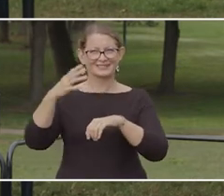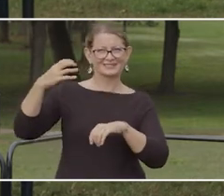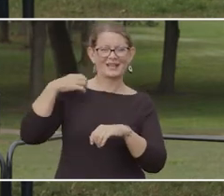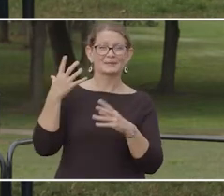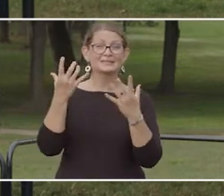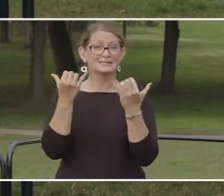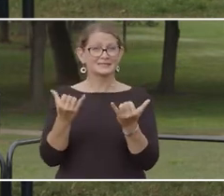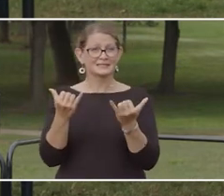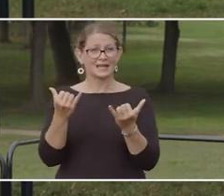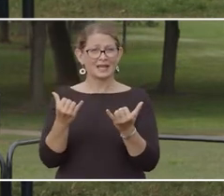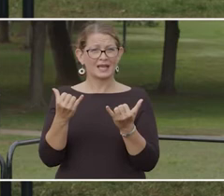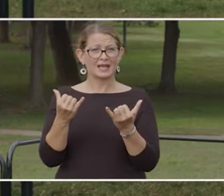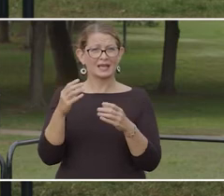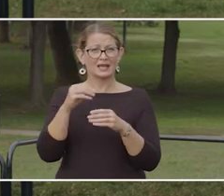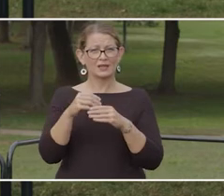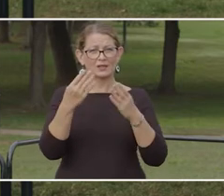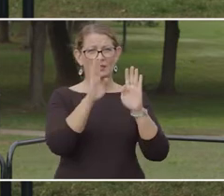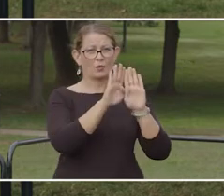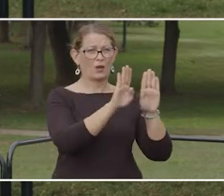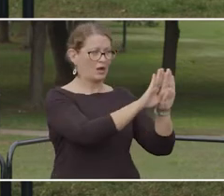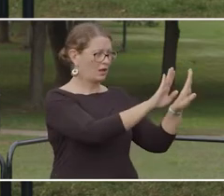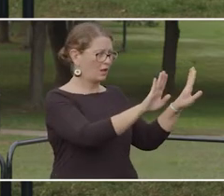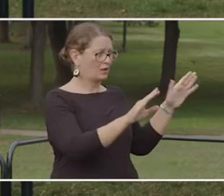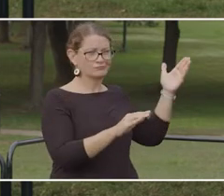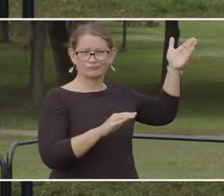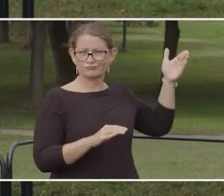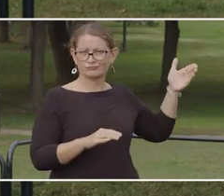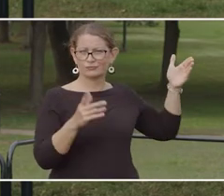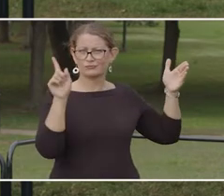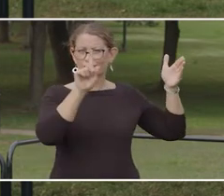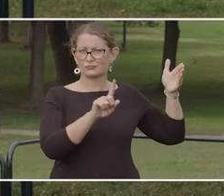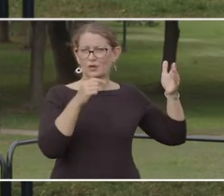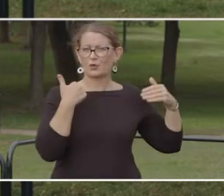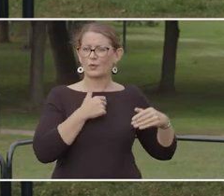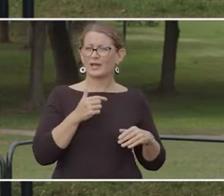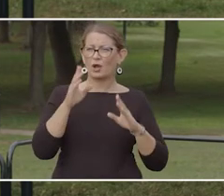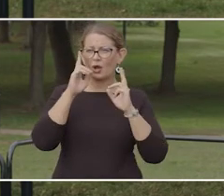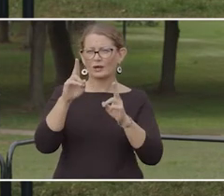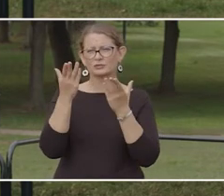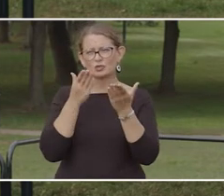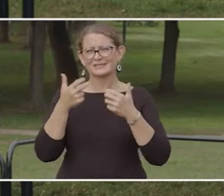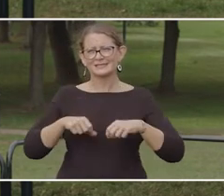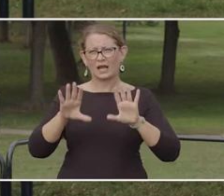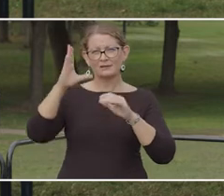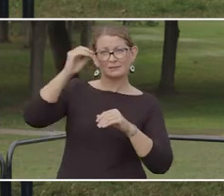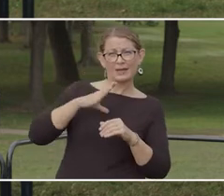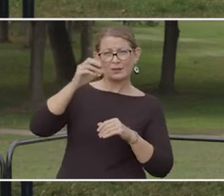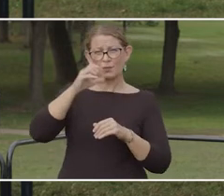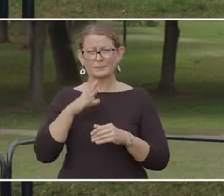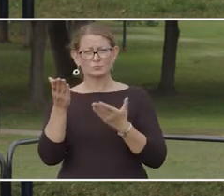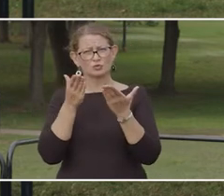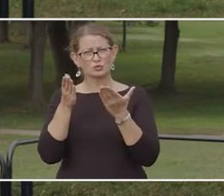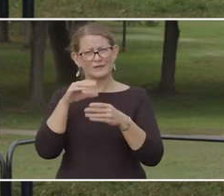Today, in the shadow of the wall, we honor the service and sacrifice of the men and women who served in the Vietnam